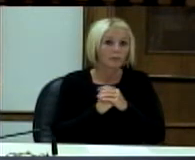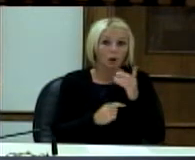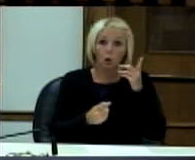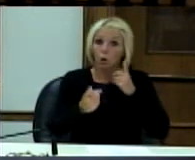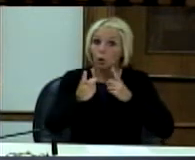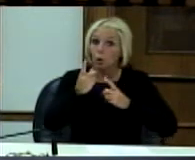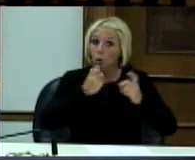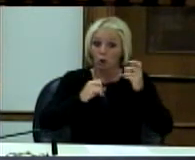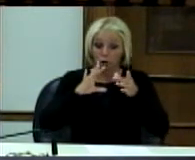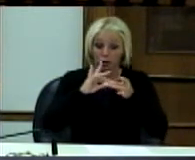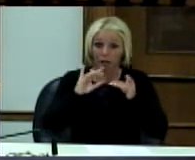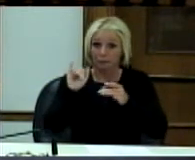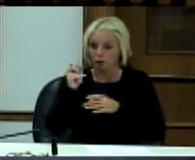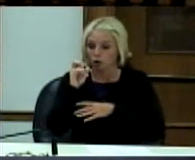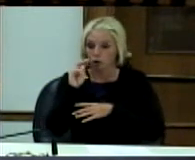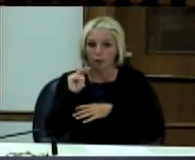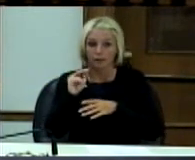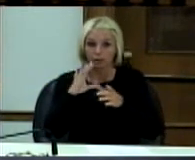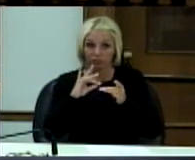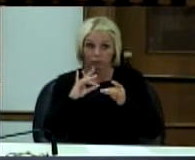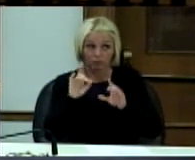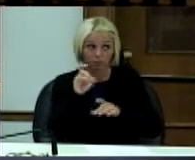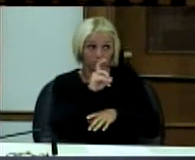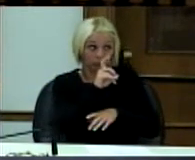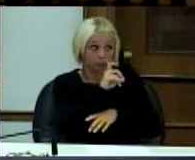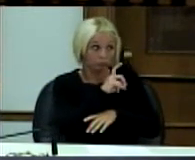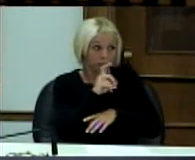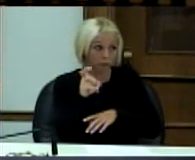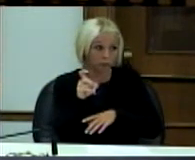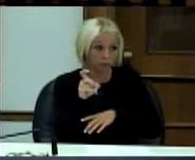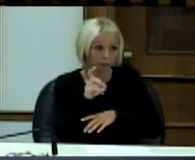Any further questions or comments on this item?